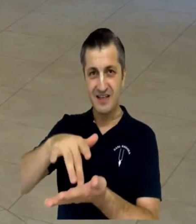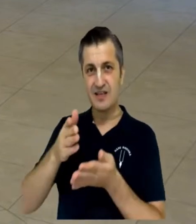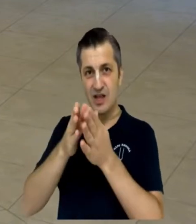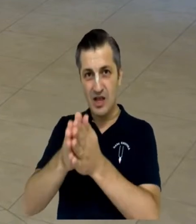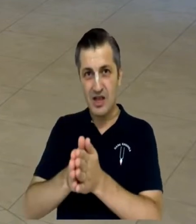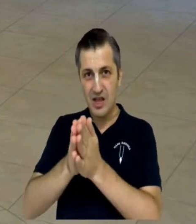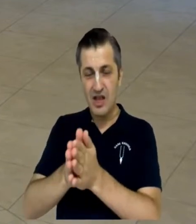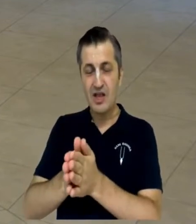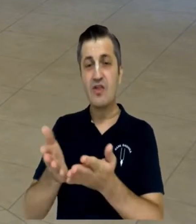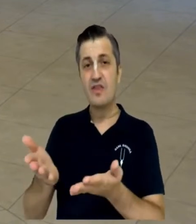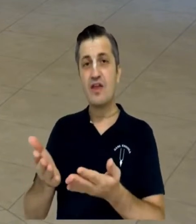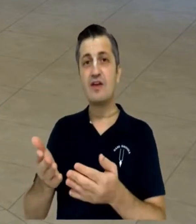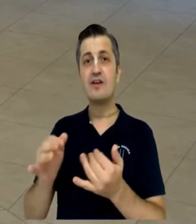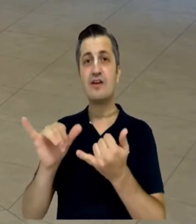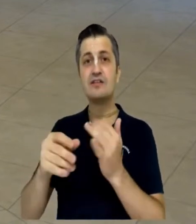plan, right?